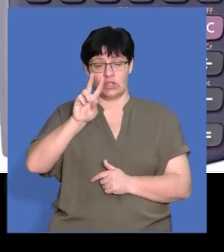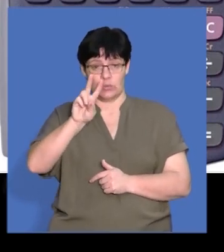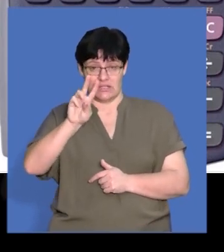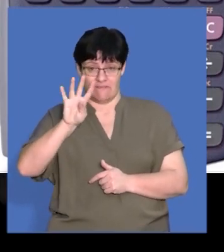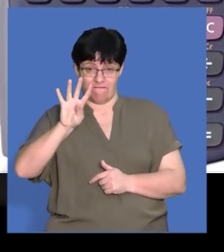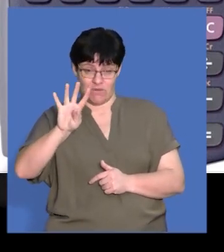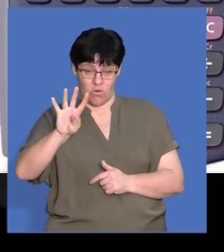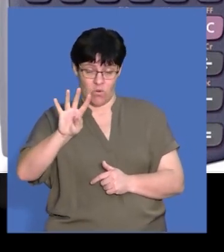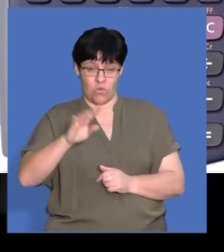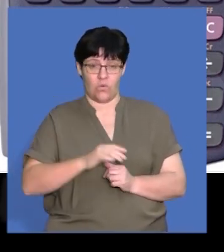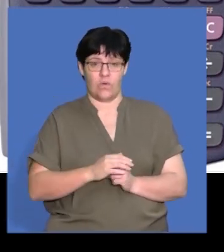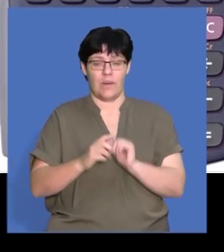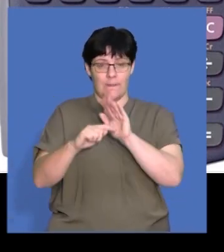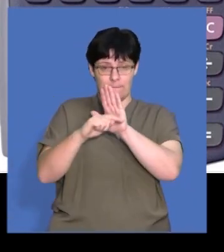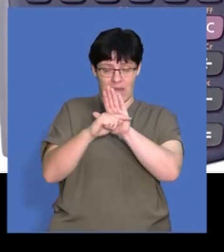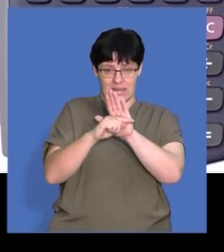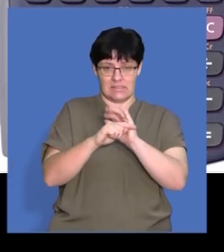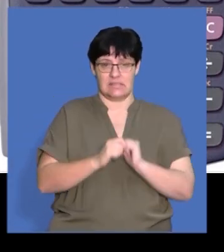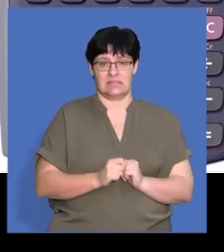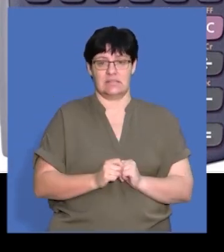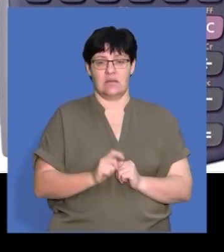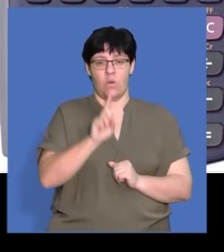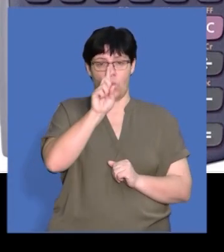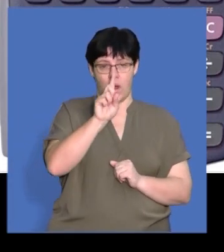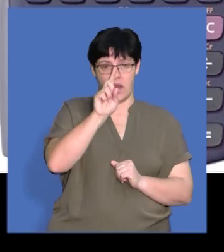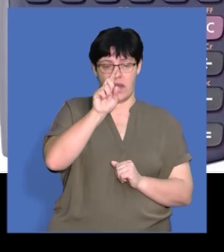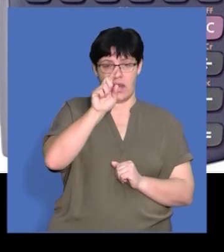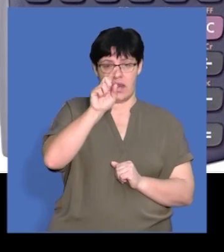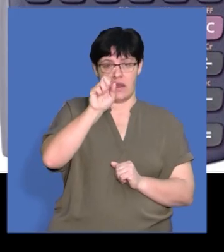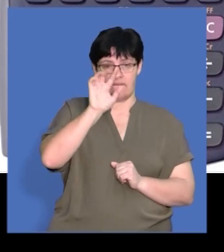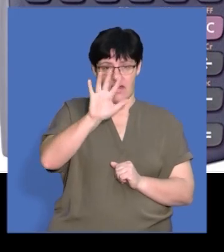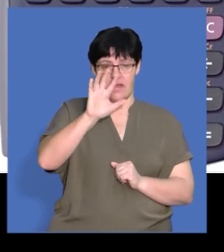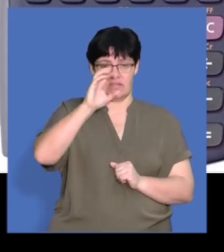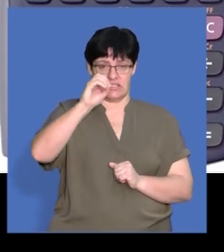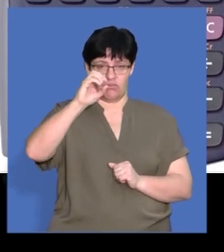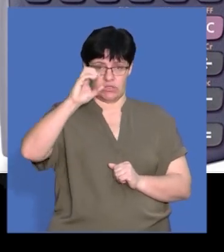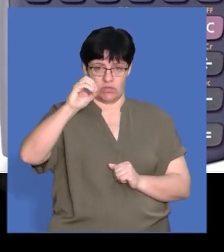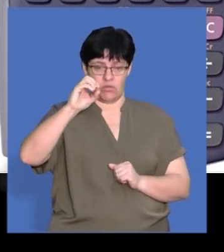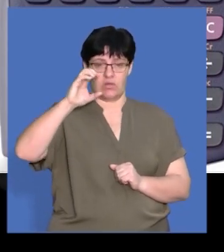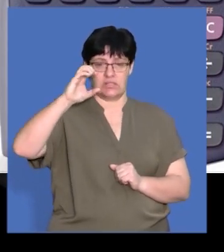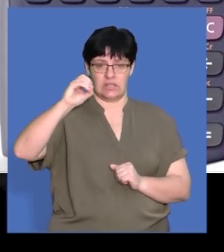2,037,924, and I'm going to minus my 1.5 million.